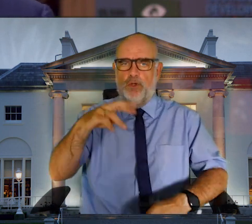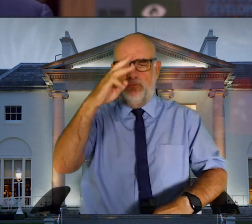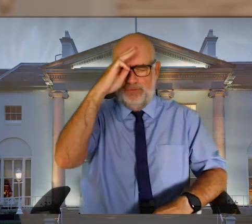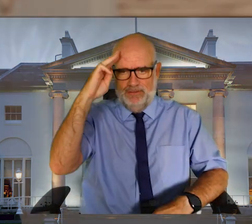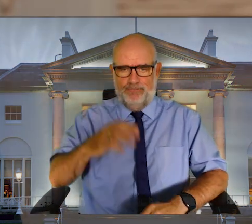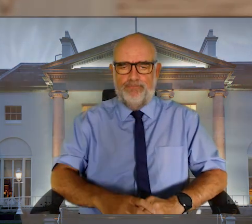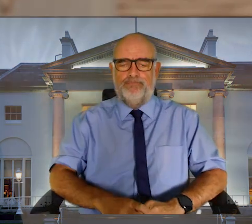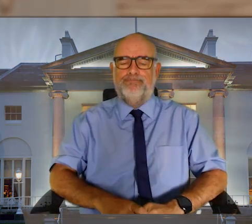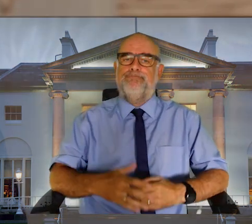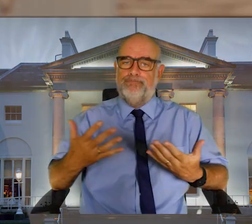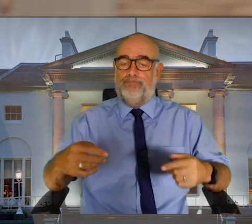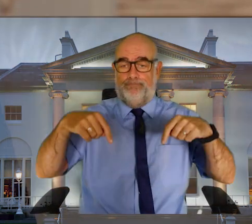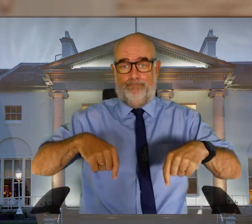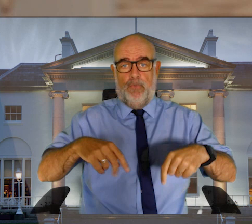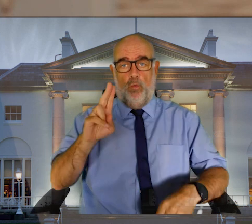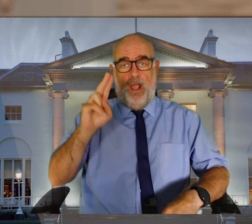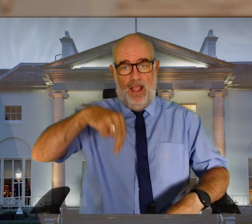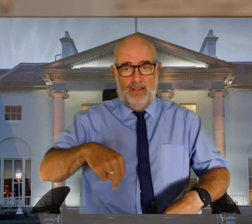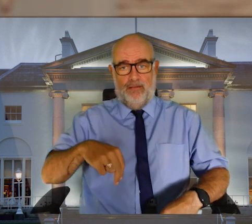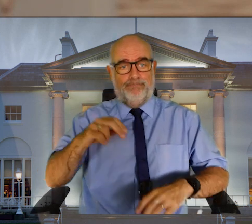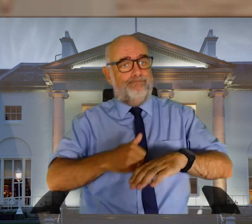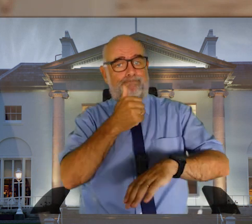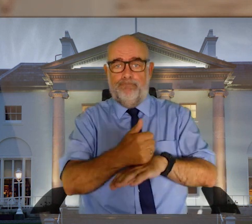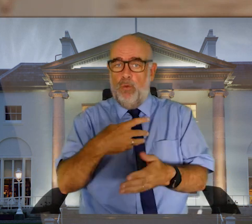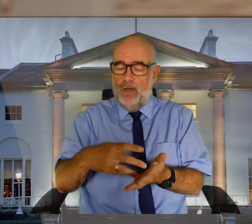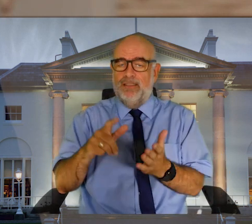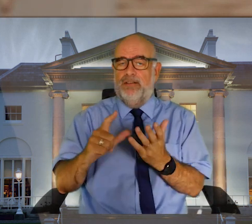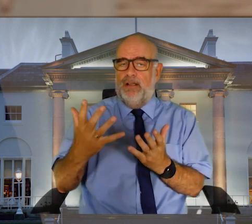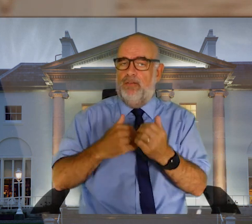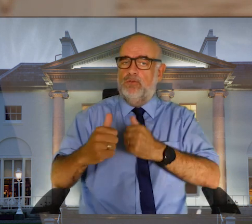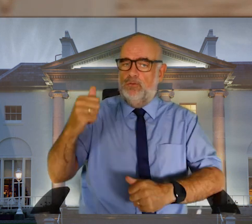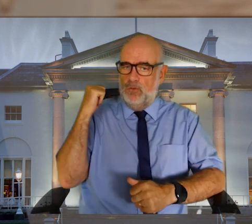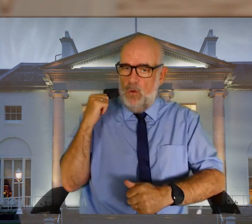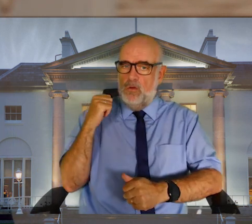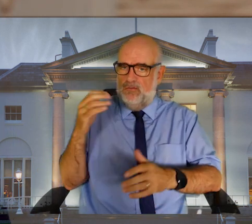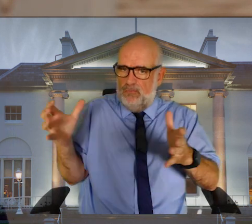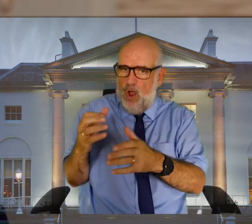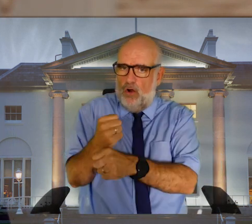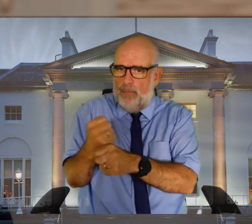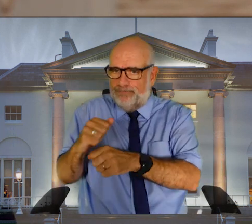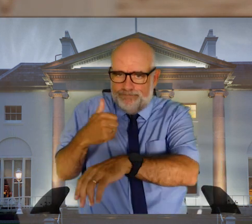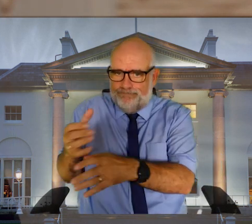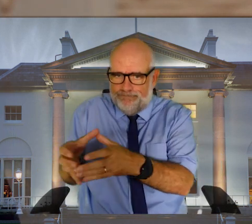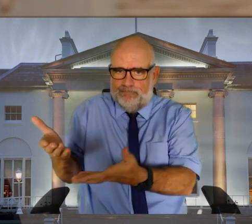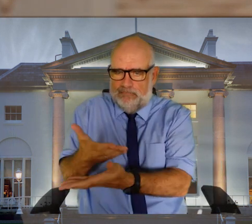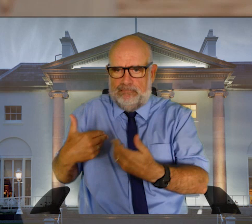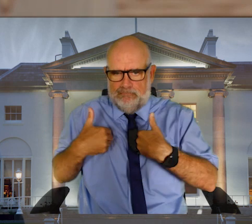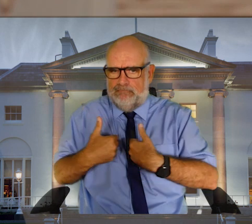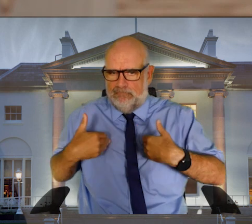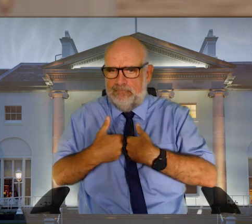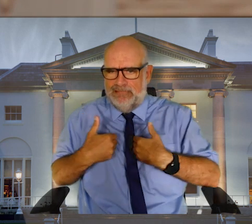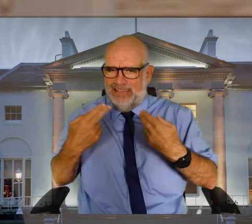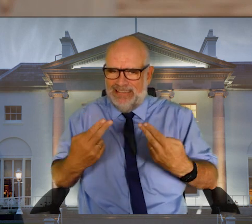repeated. When the newly independent countries of the United Nations joined, a new world that was post-imperialist